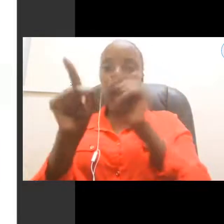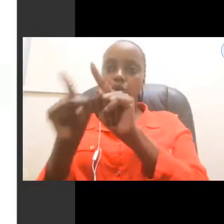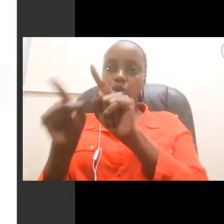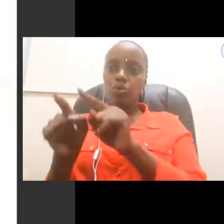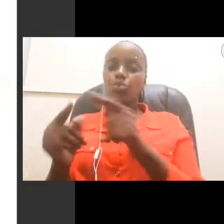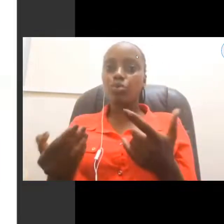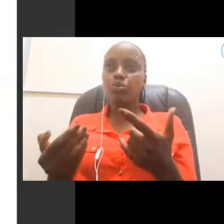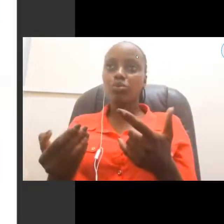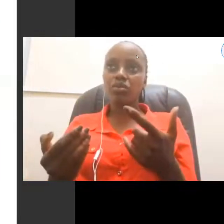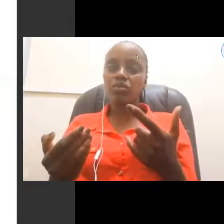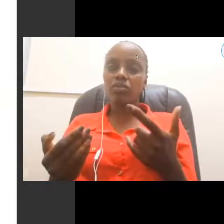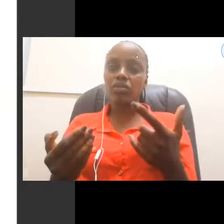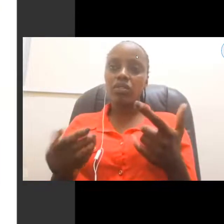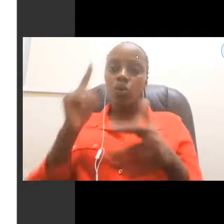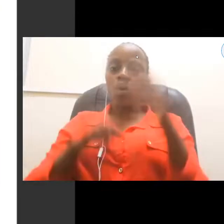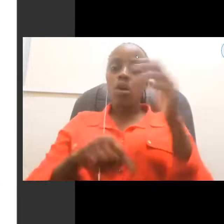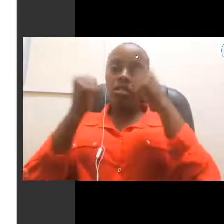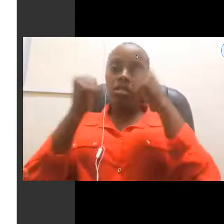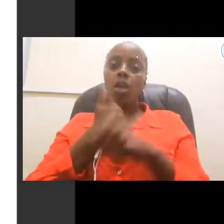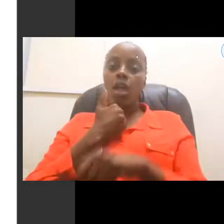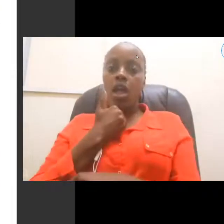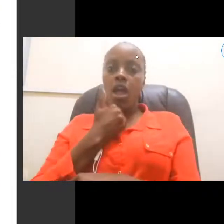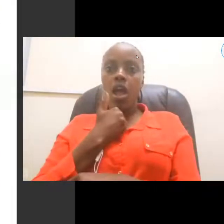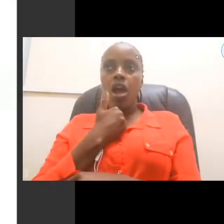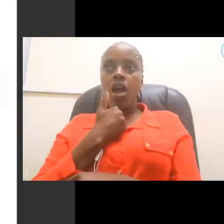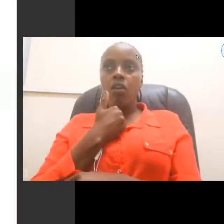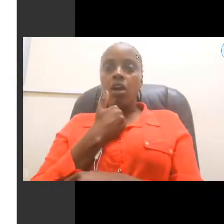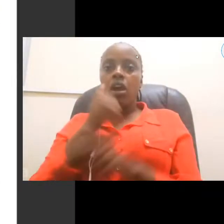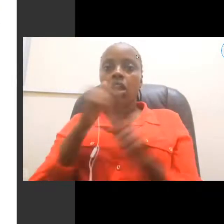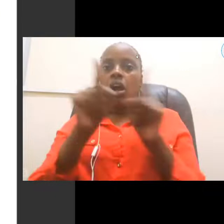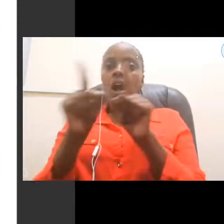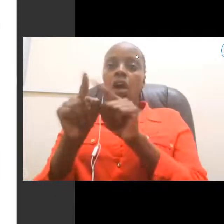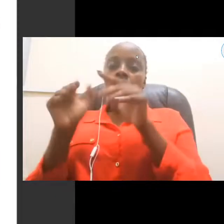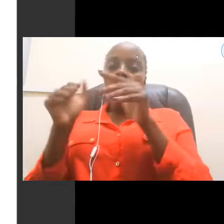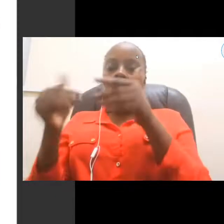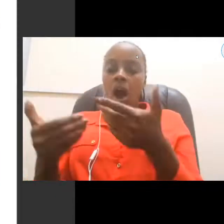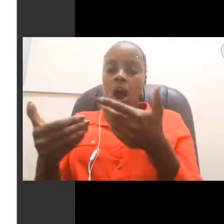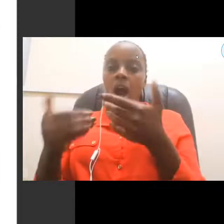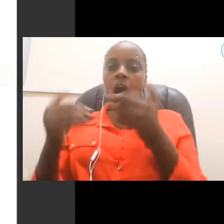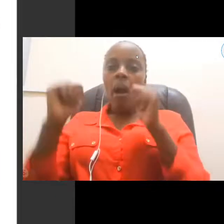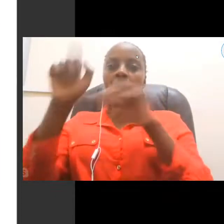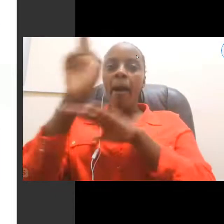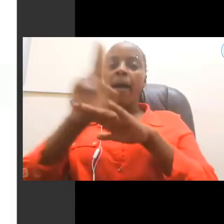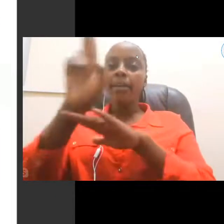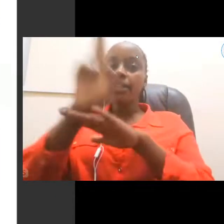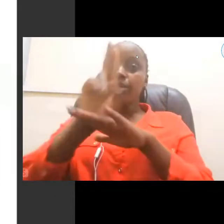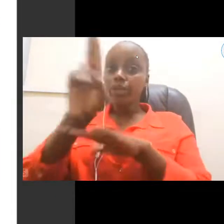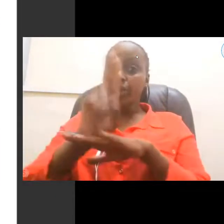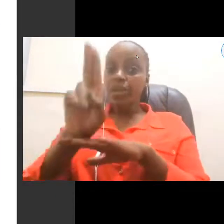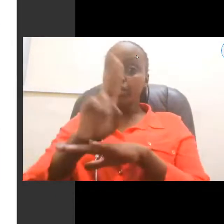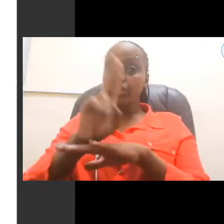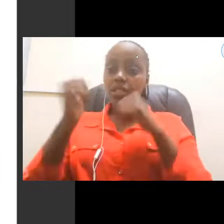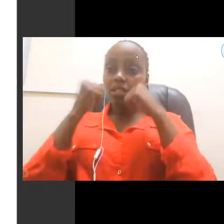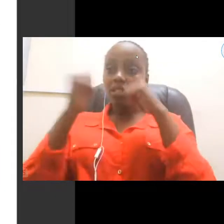what strength do we have to capitalize on, and how do we use our strength to then address